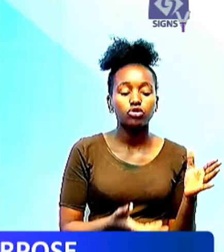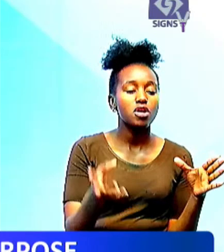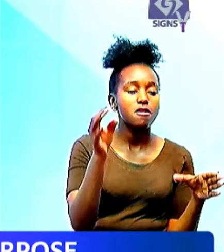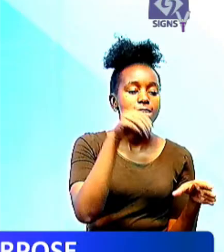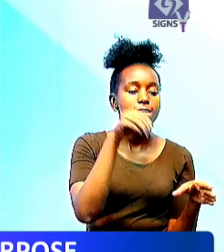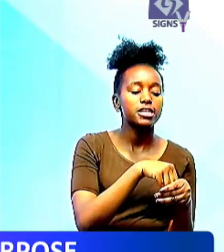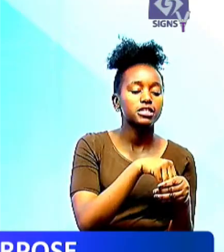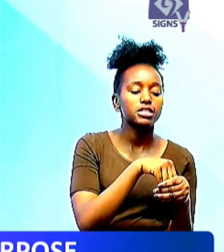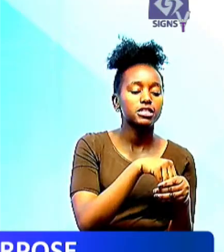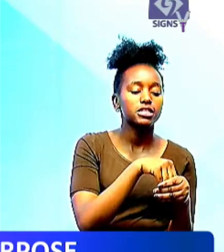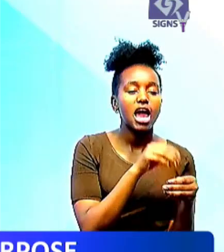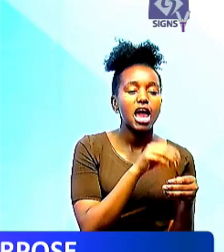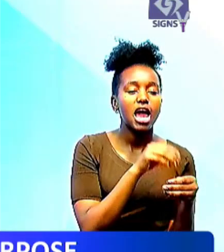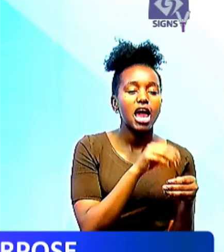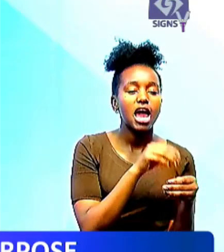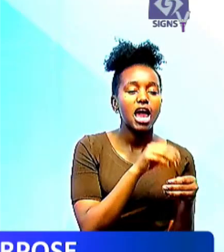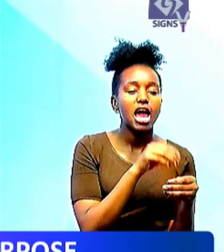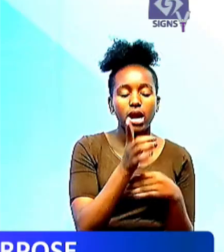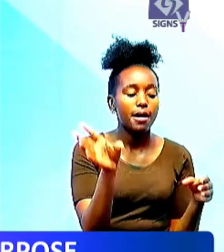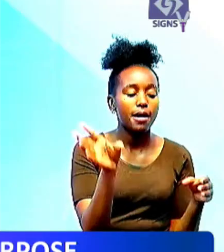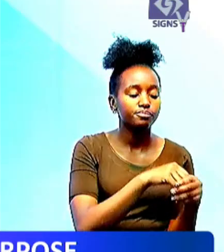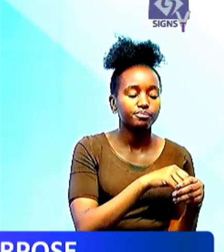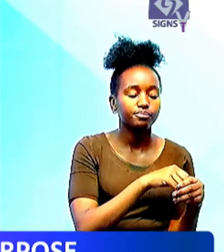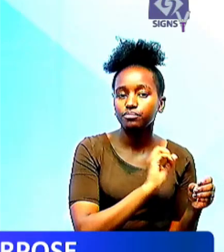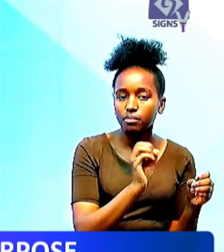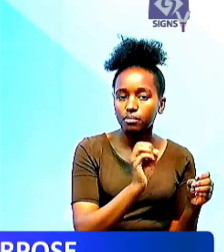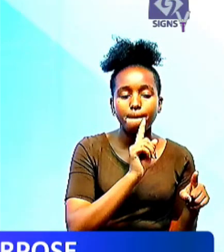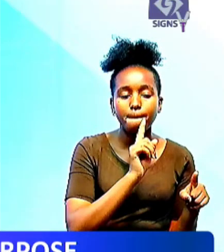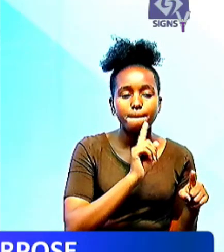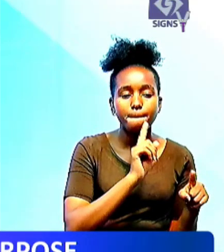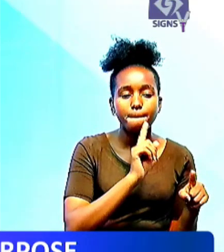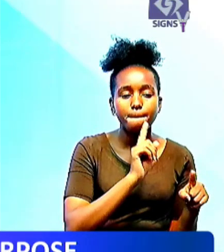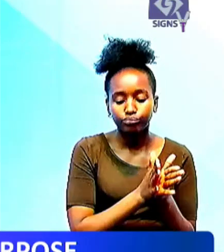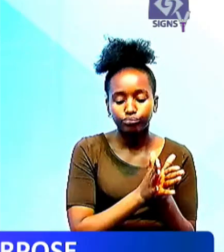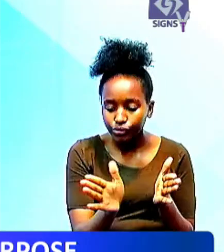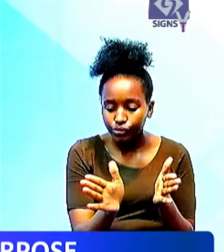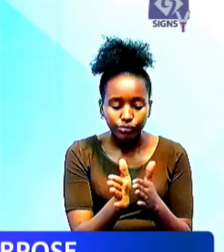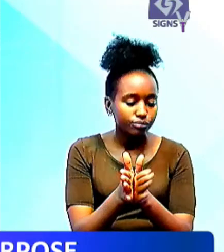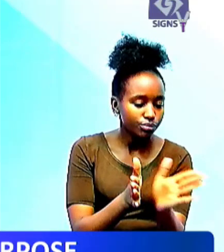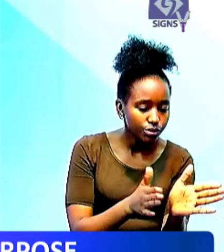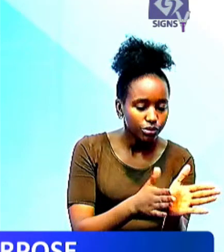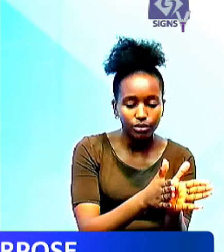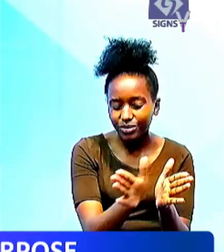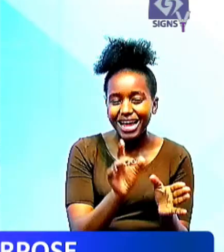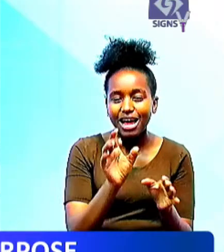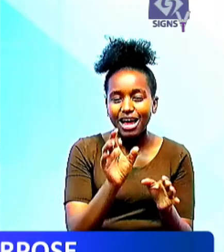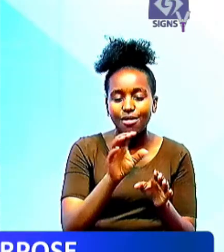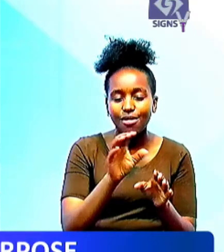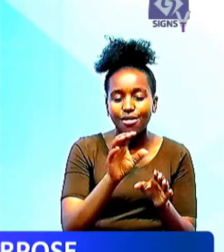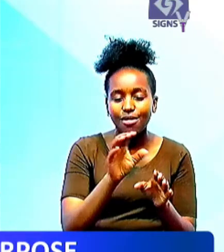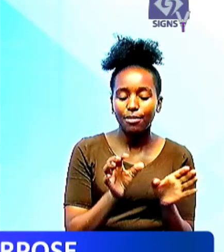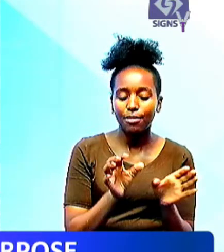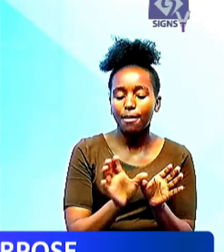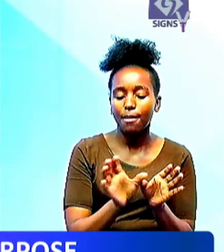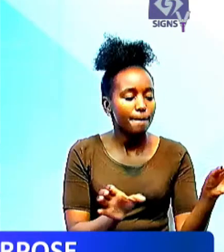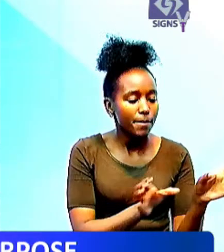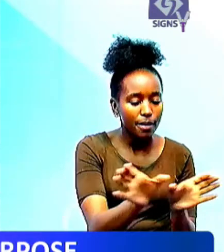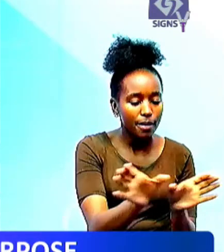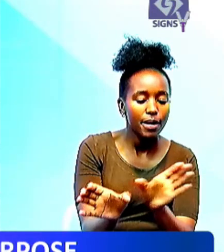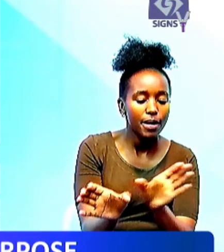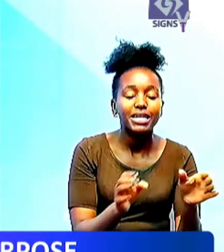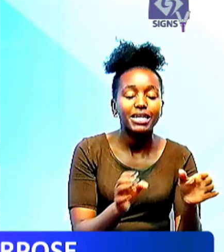basket. That's what we mean when we talk of the diversification. Yeah. Such that if my business, here you put that yes, let's take this